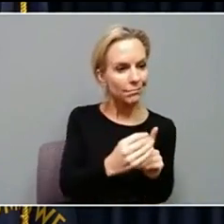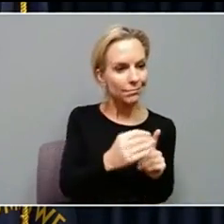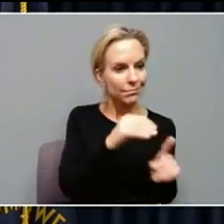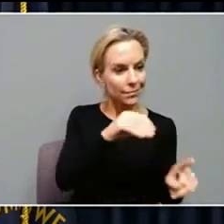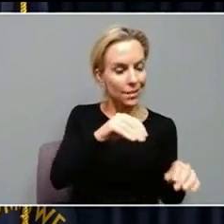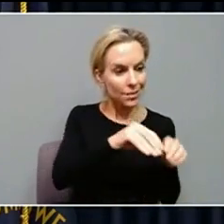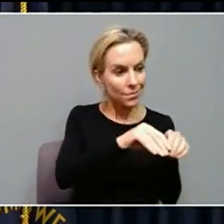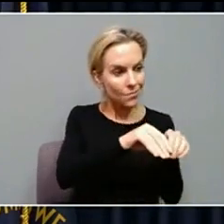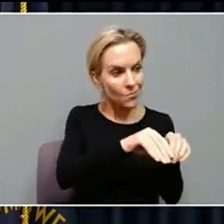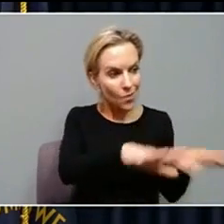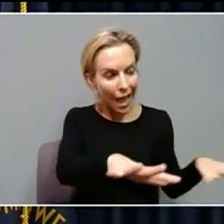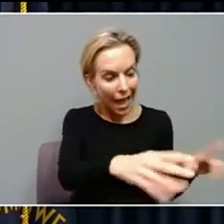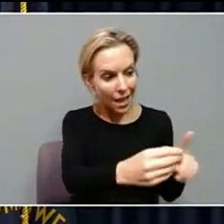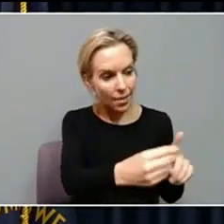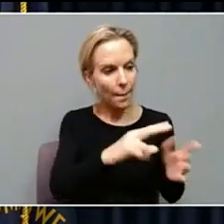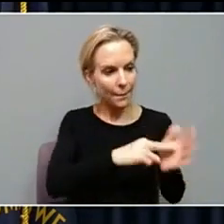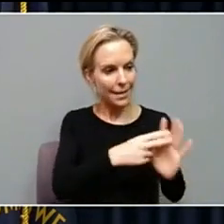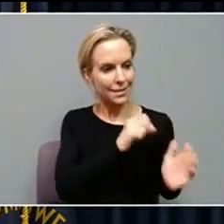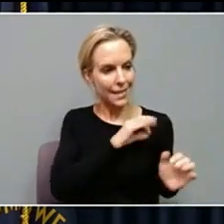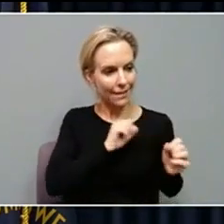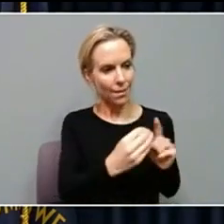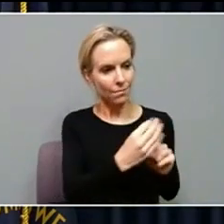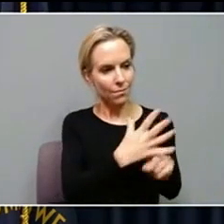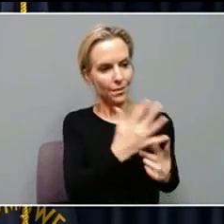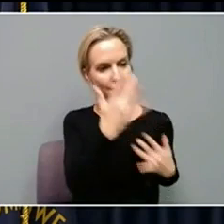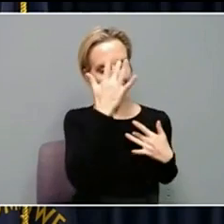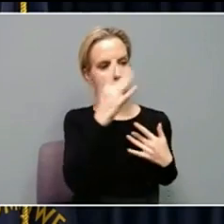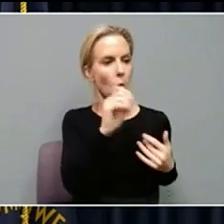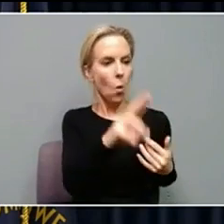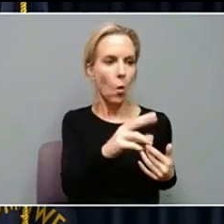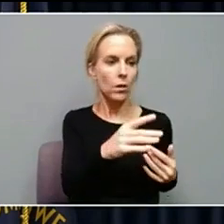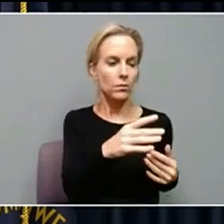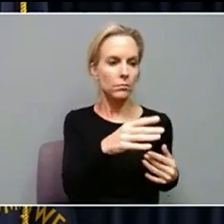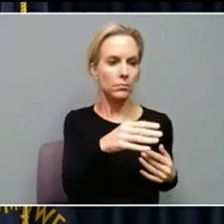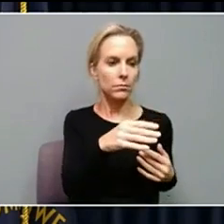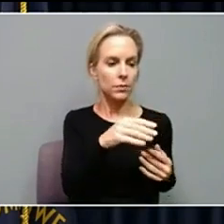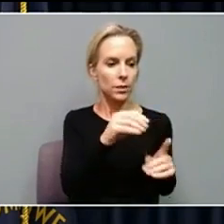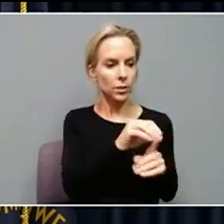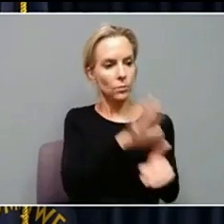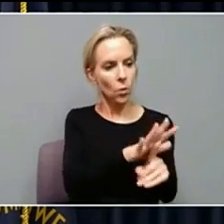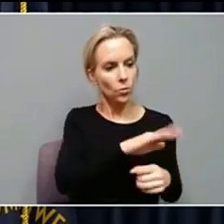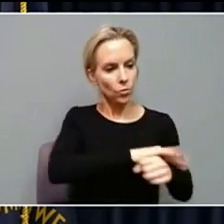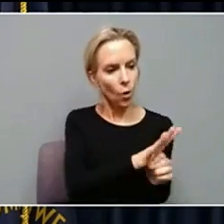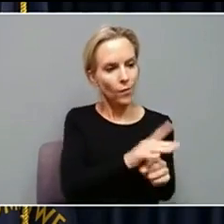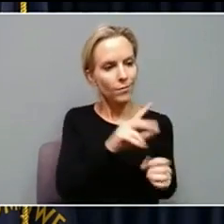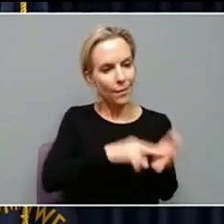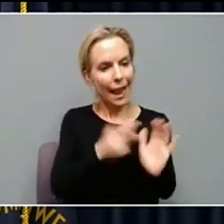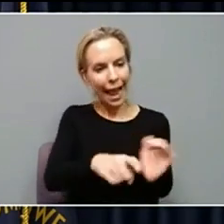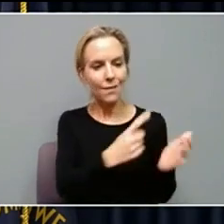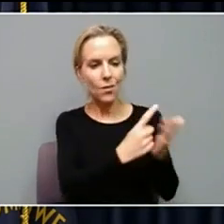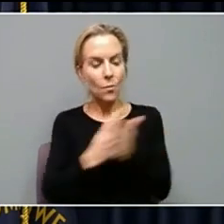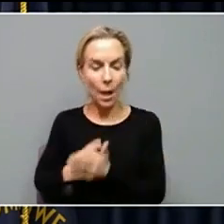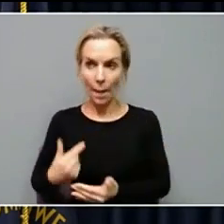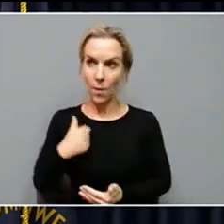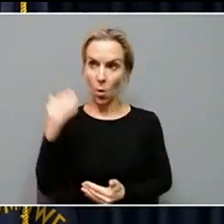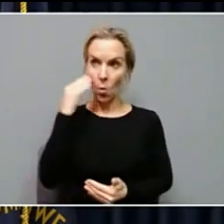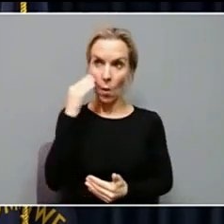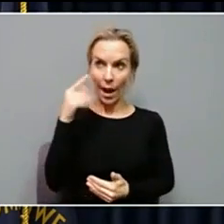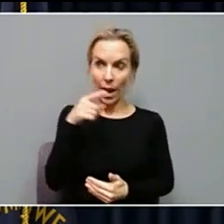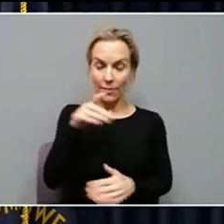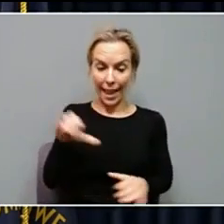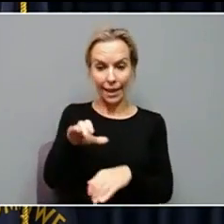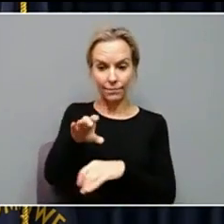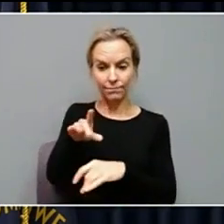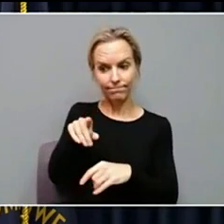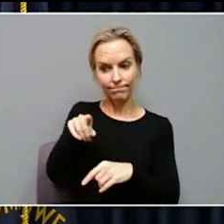infection, breakthrough, or otherwise. But I'm not personally aware of any group having to do that yet. Josh